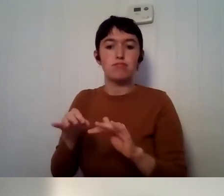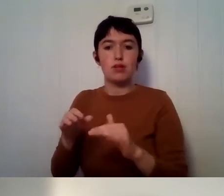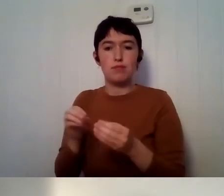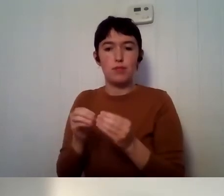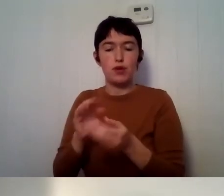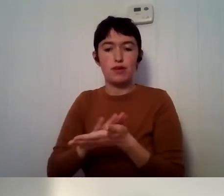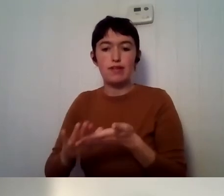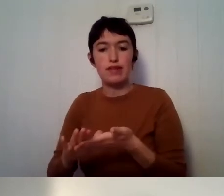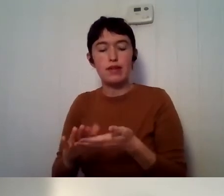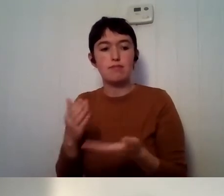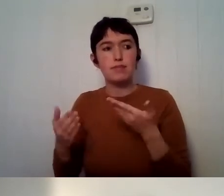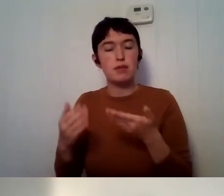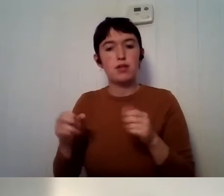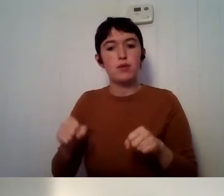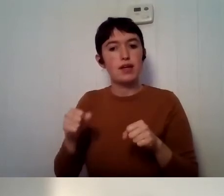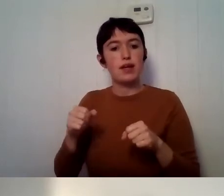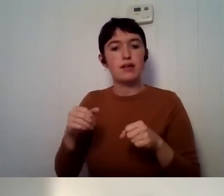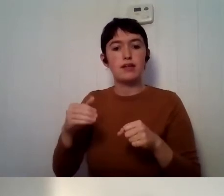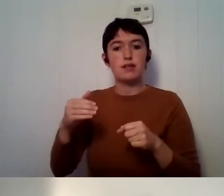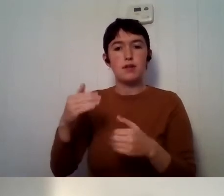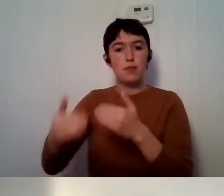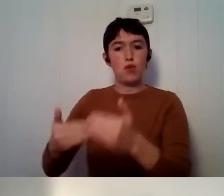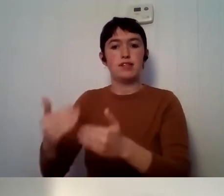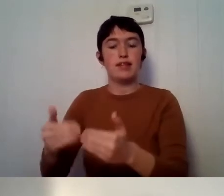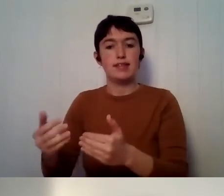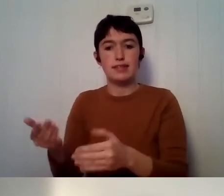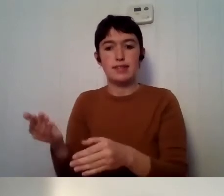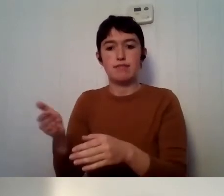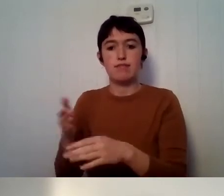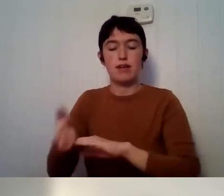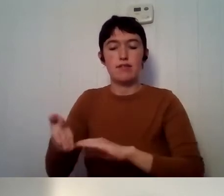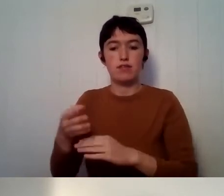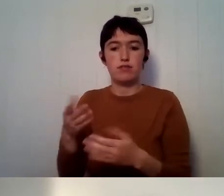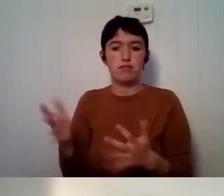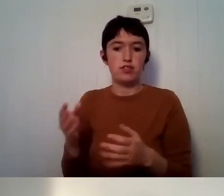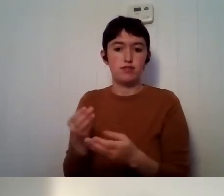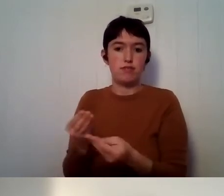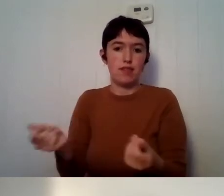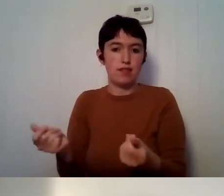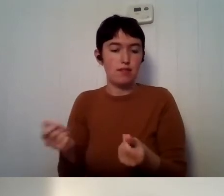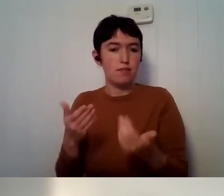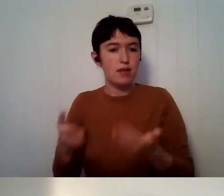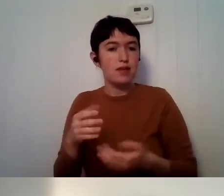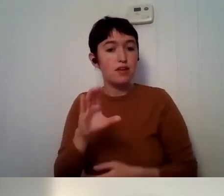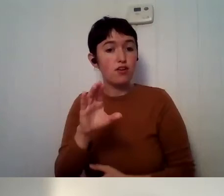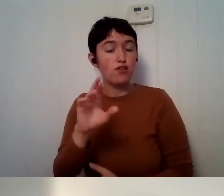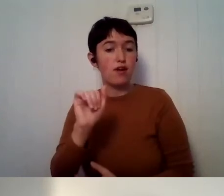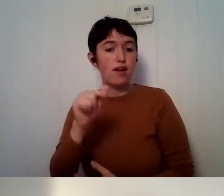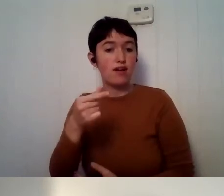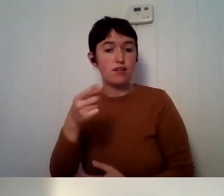of processing it after it's already melted. But maybe Craig, you have more that you might wish to add to